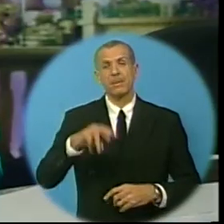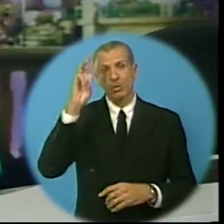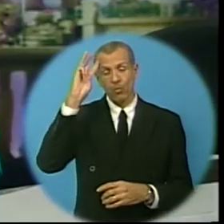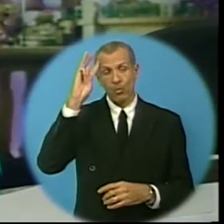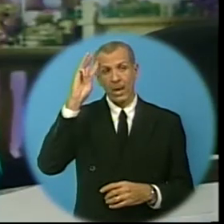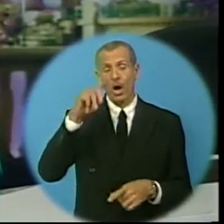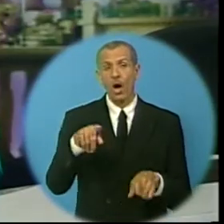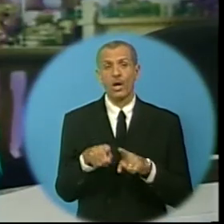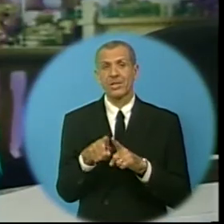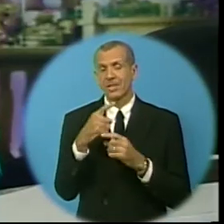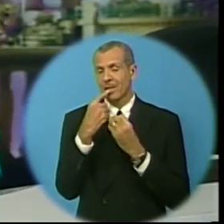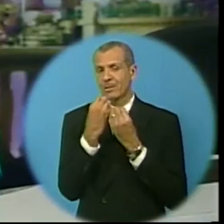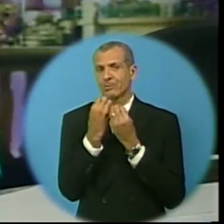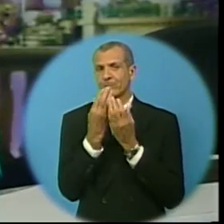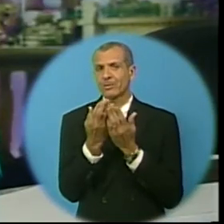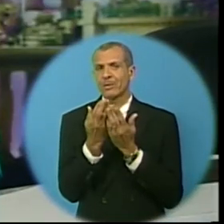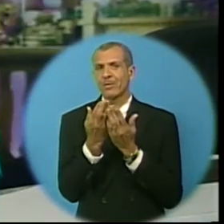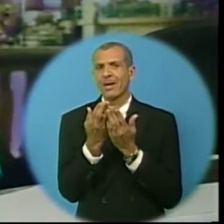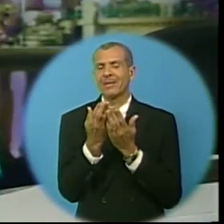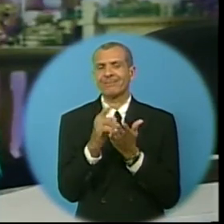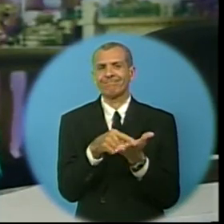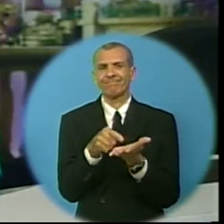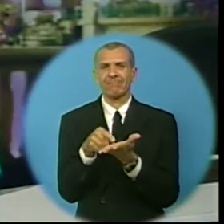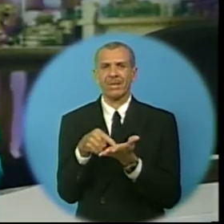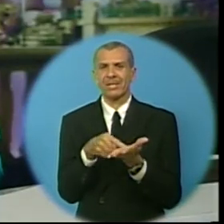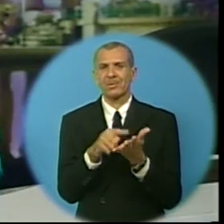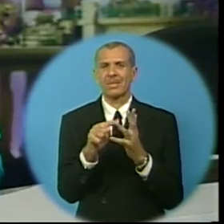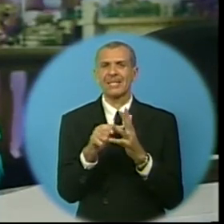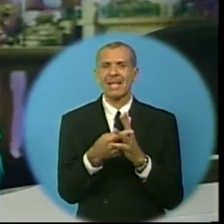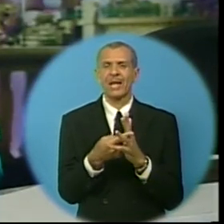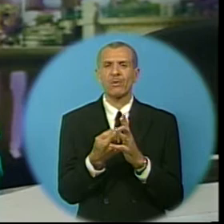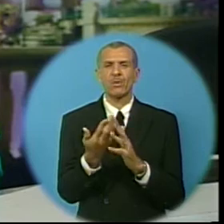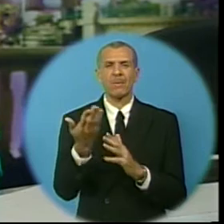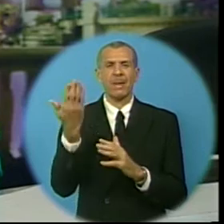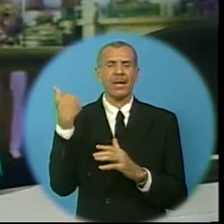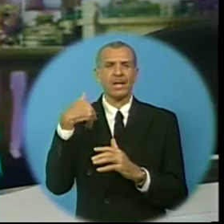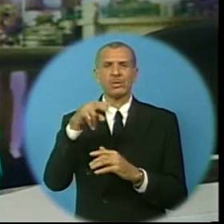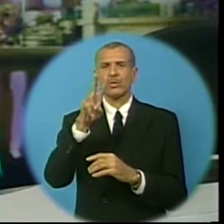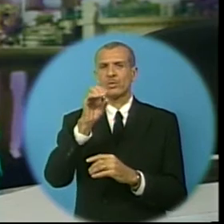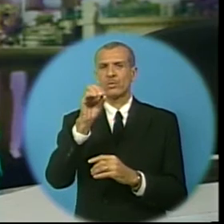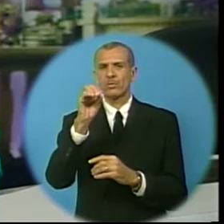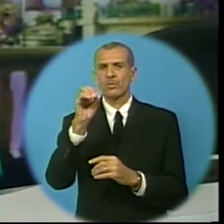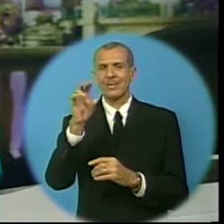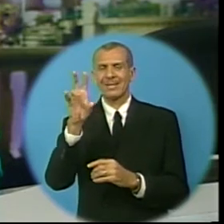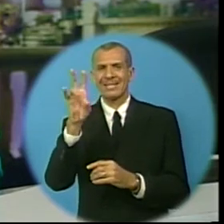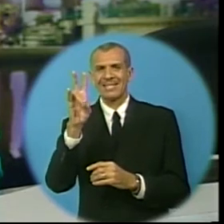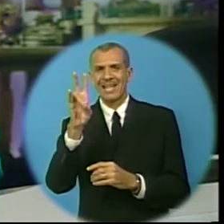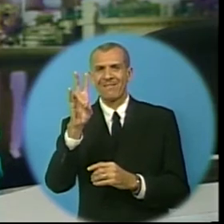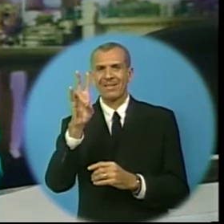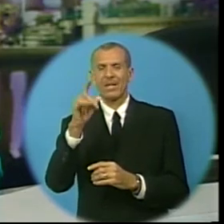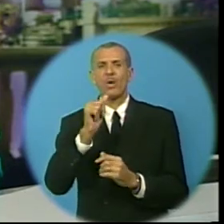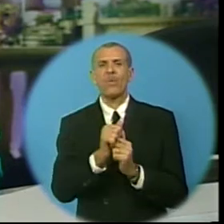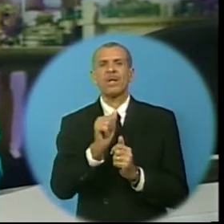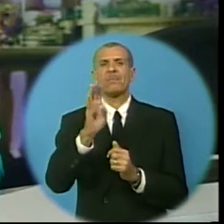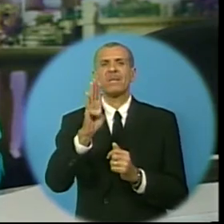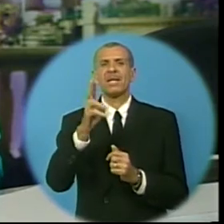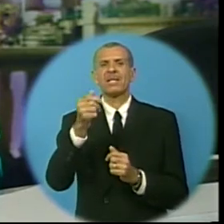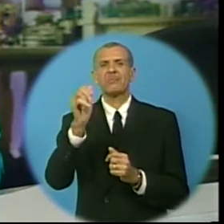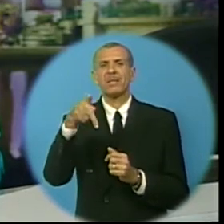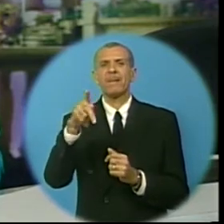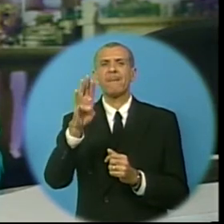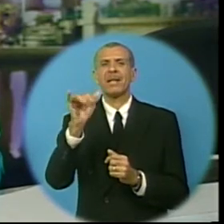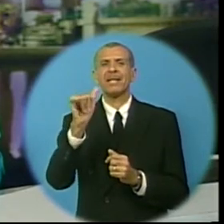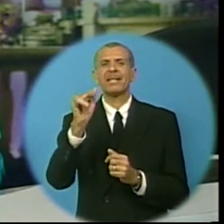White also gave an update on negotiations which started back in 2007 with BHP Billington